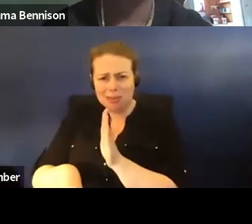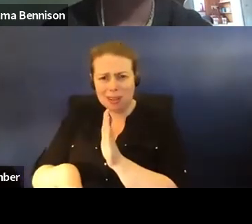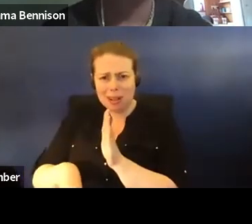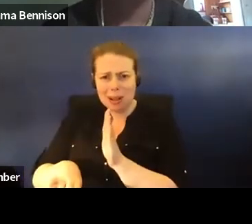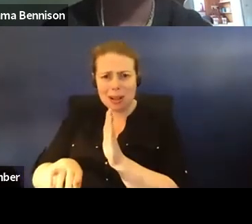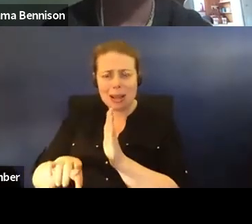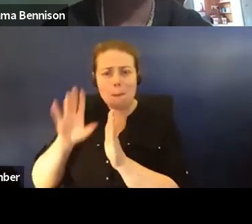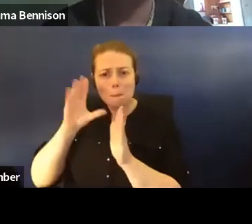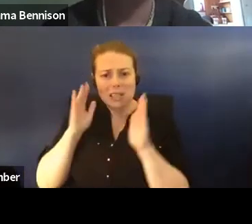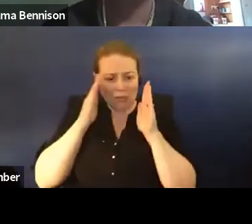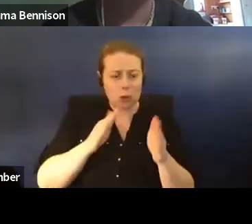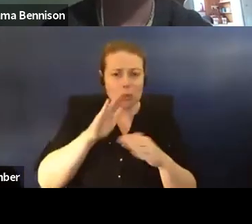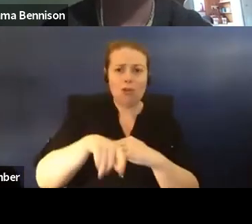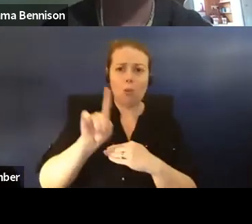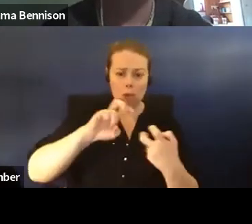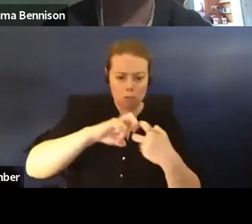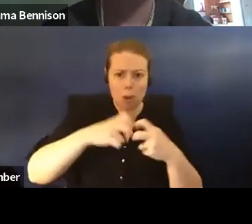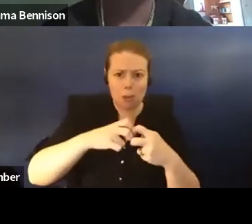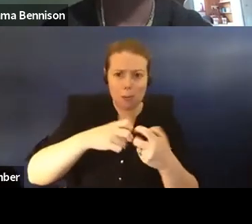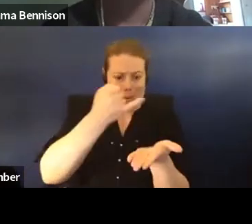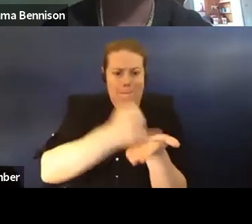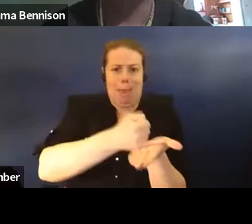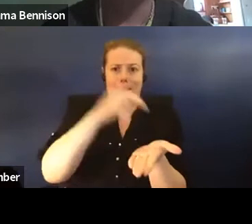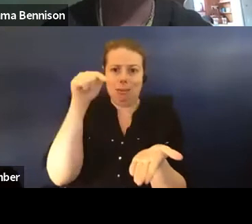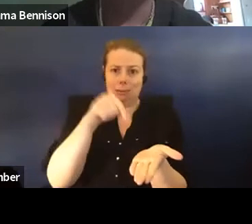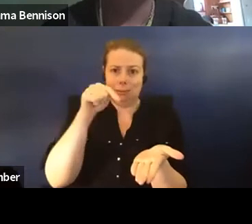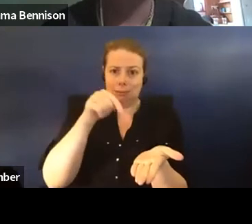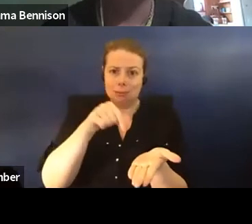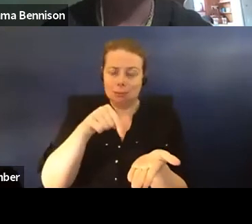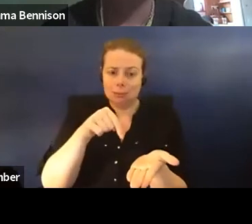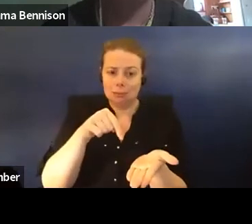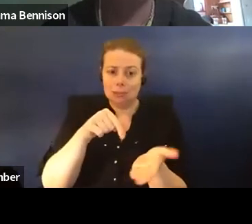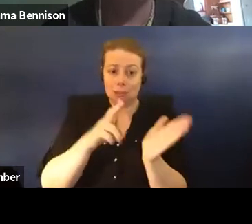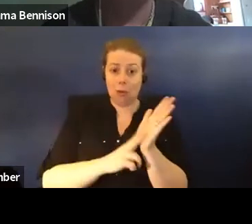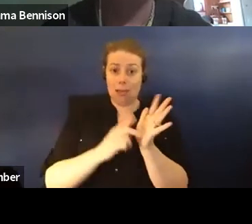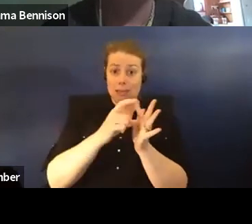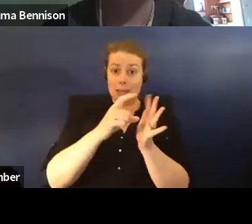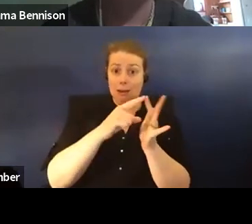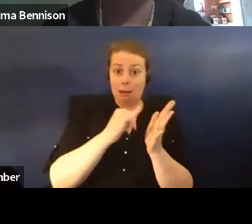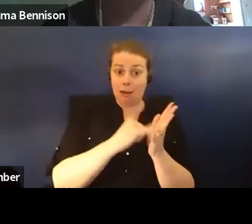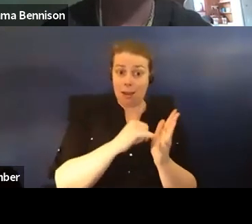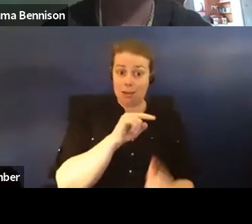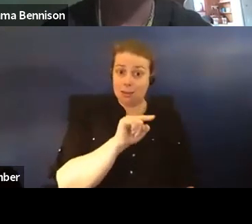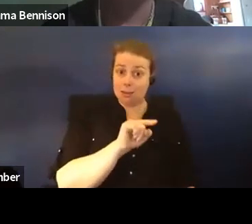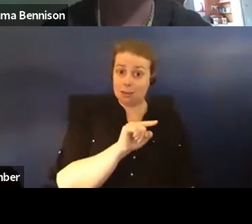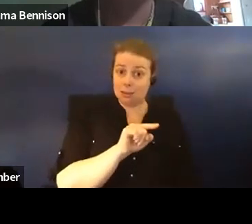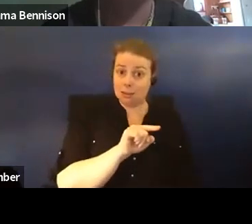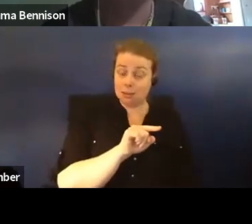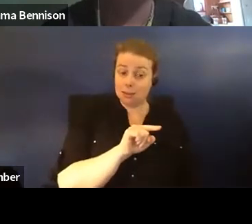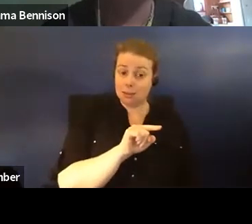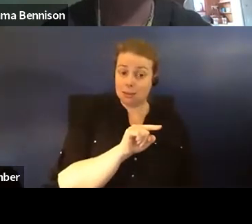is, and that trigger is the impairment. So if the National Disability Insurance Scheme is truly